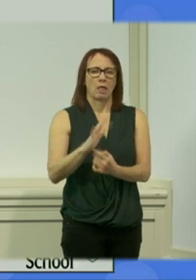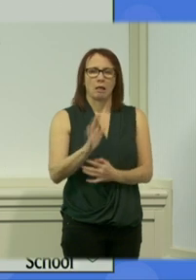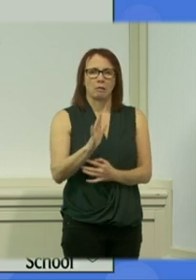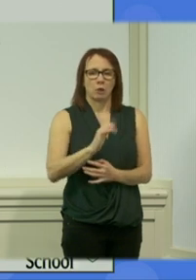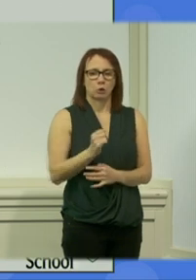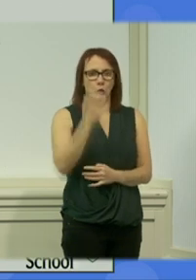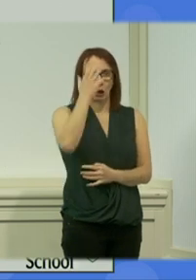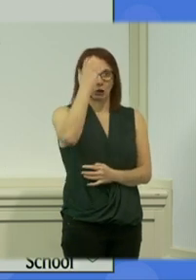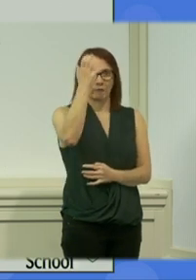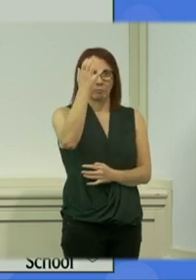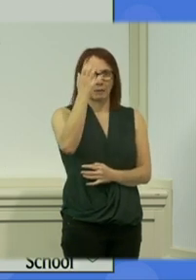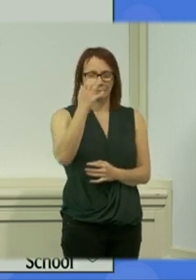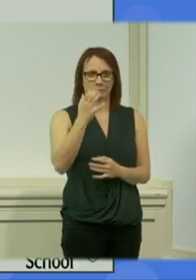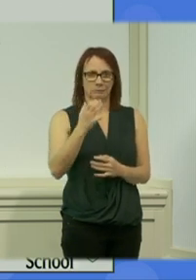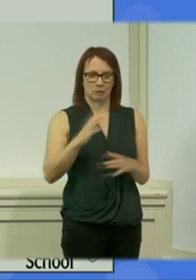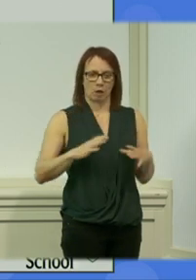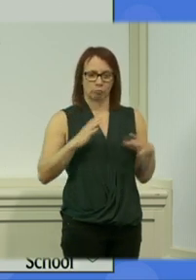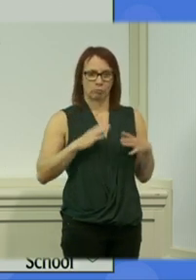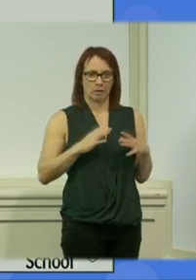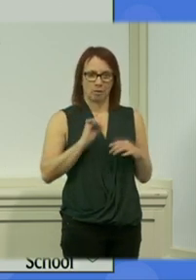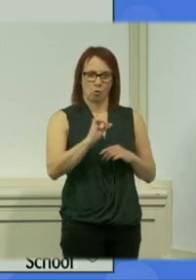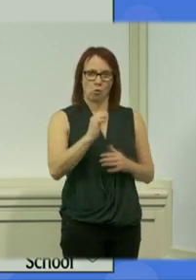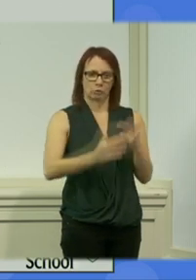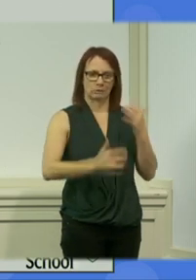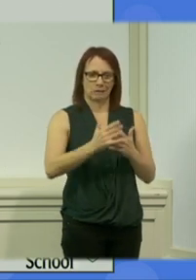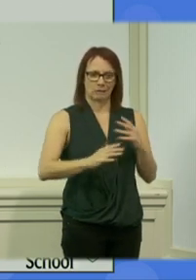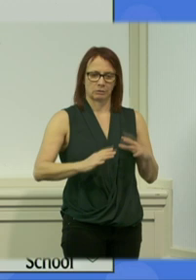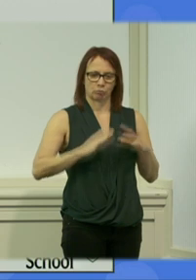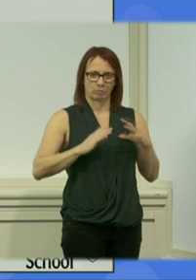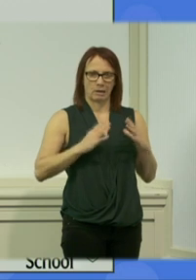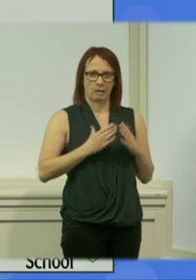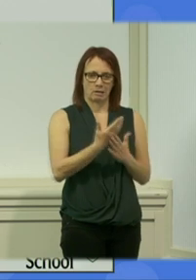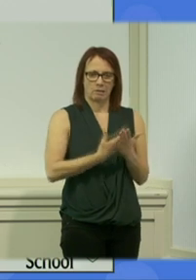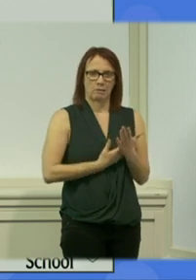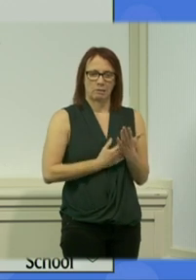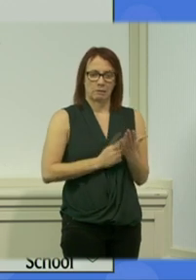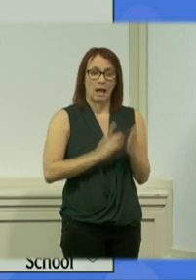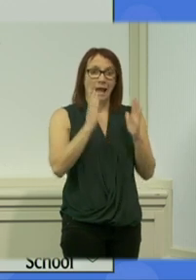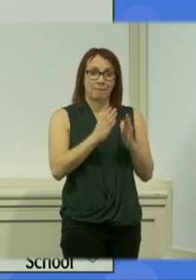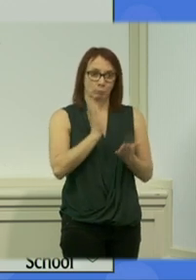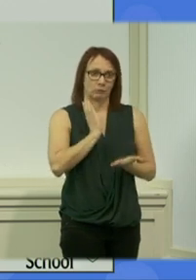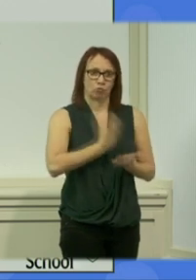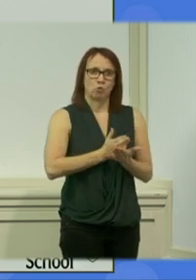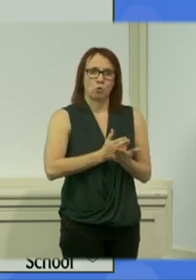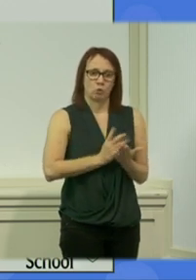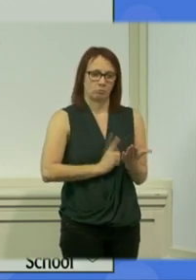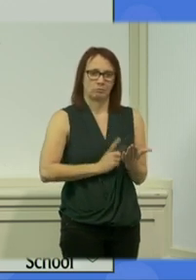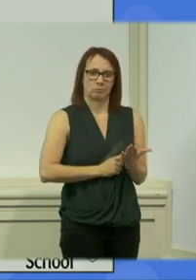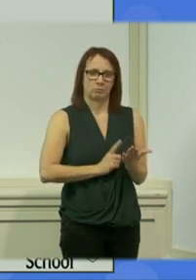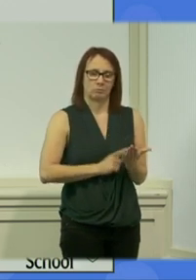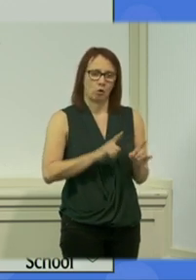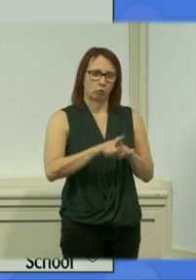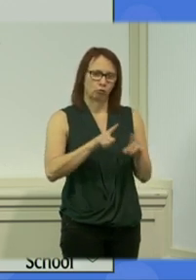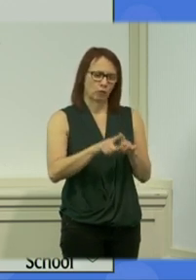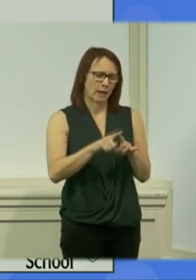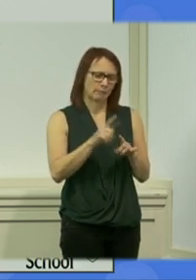prepared by the Scottish government statisticians, and they're obliged to prepare a truthful account as accurate